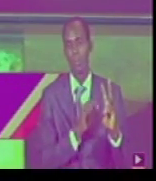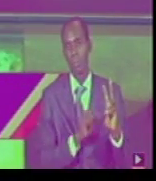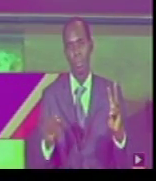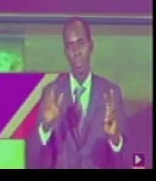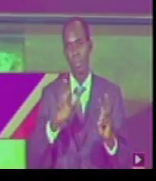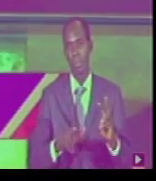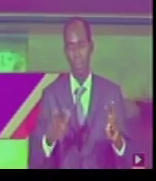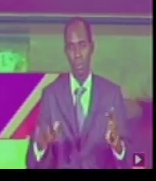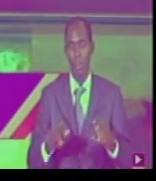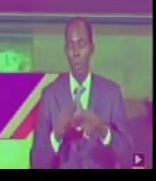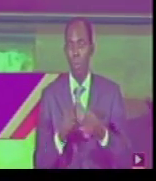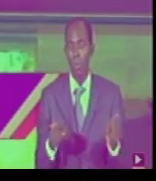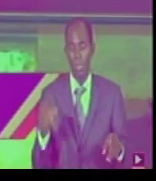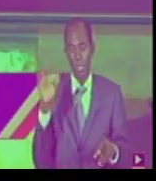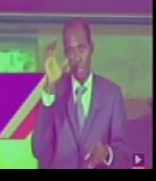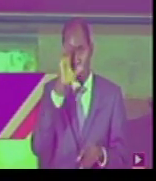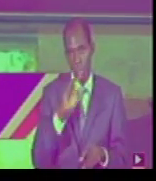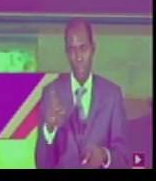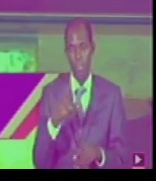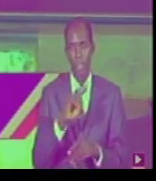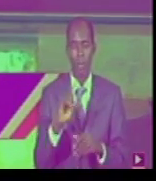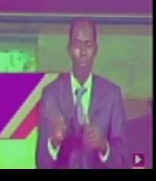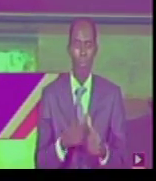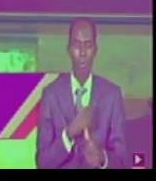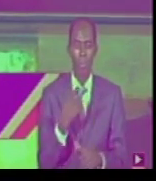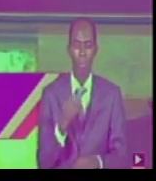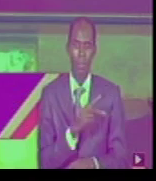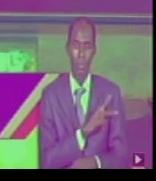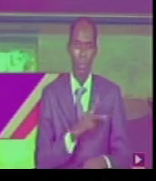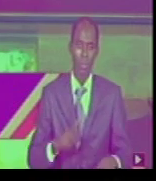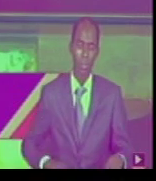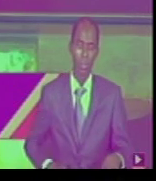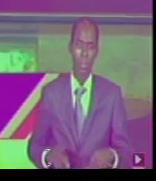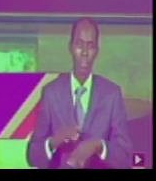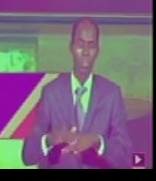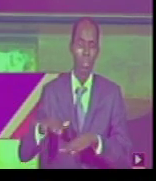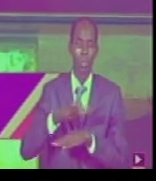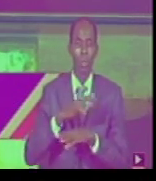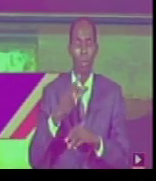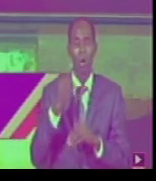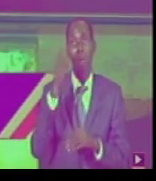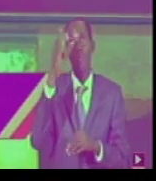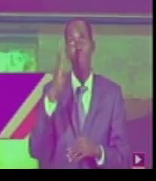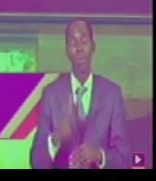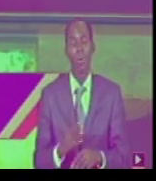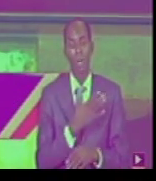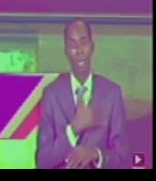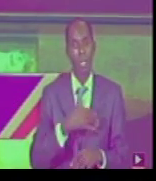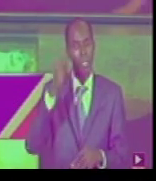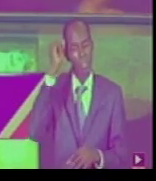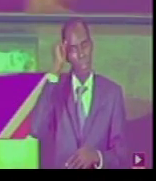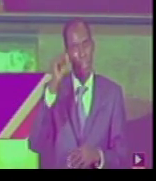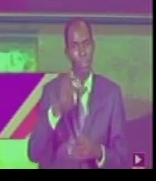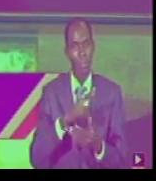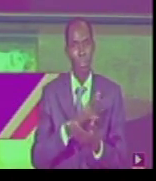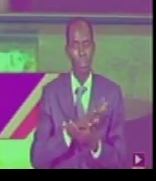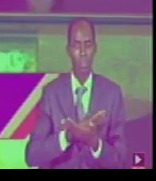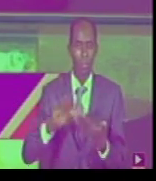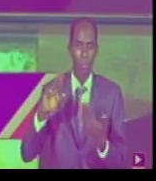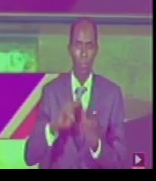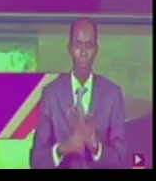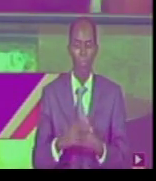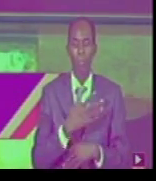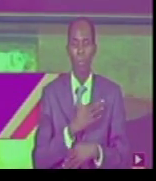But seek ye first the kingdom of God and his righteousness, and all